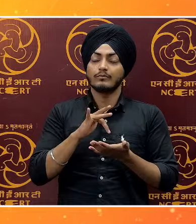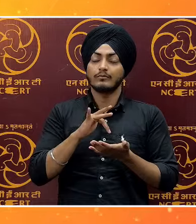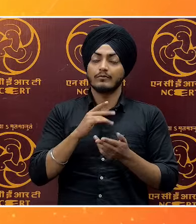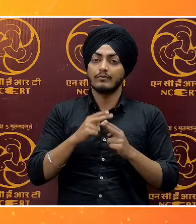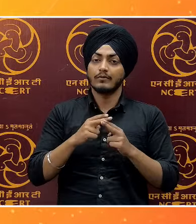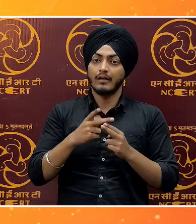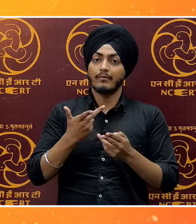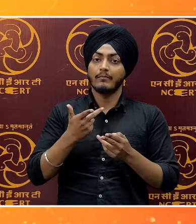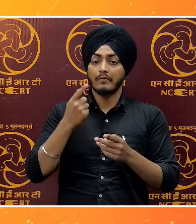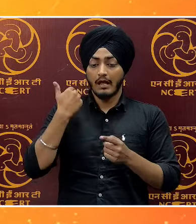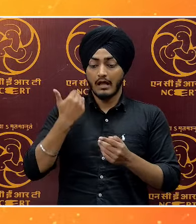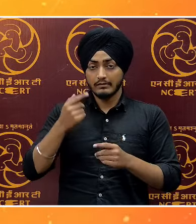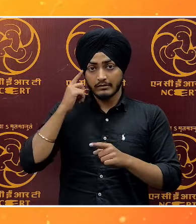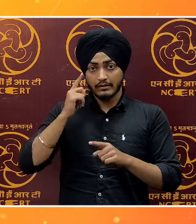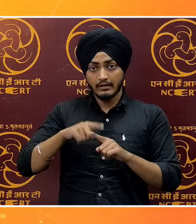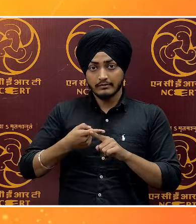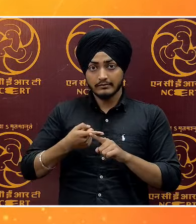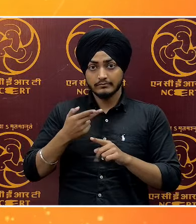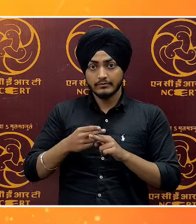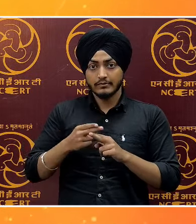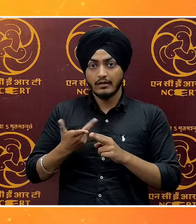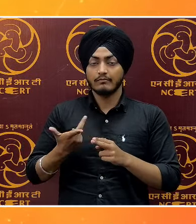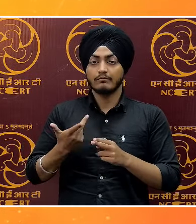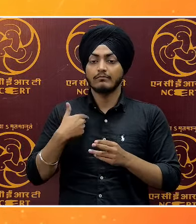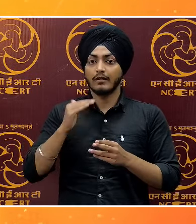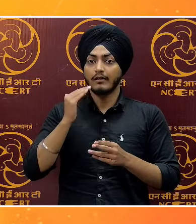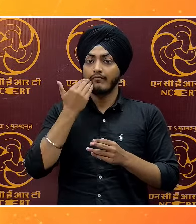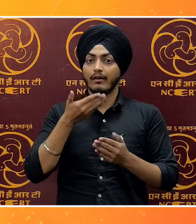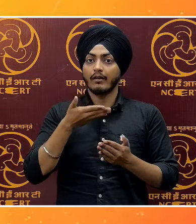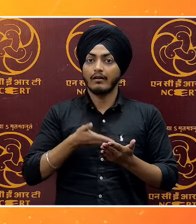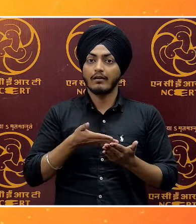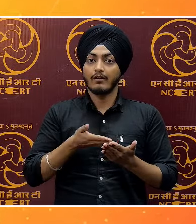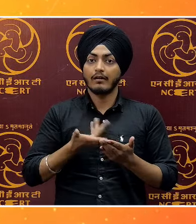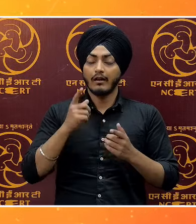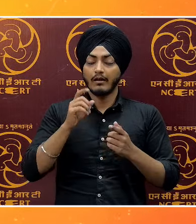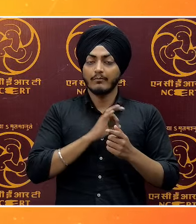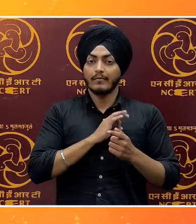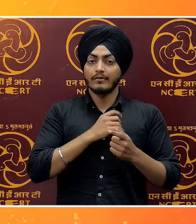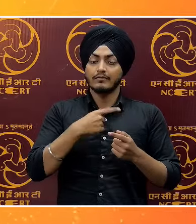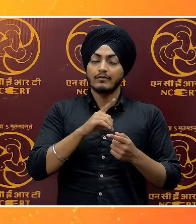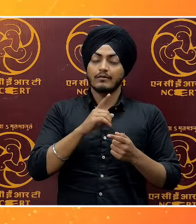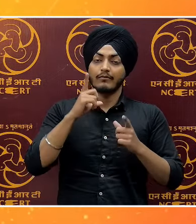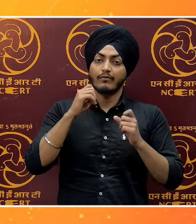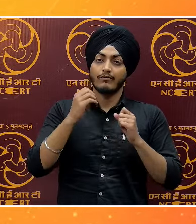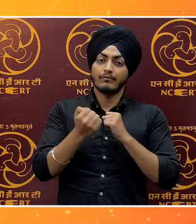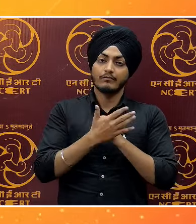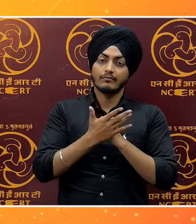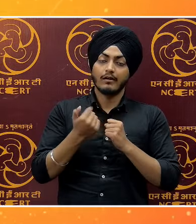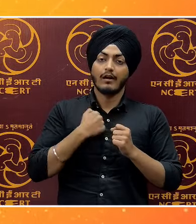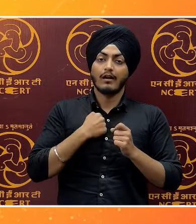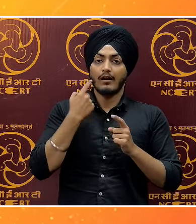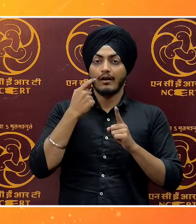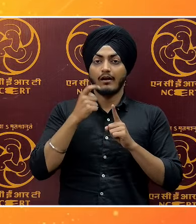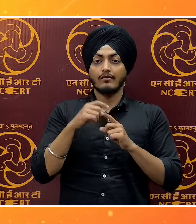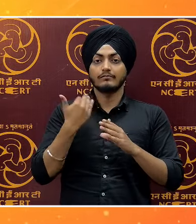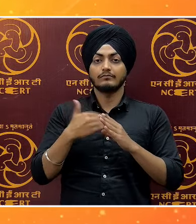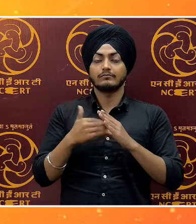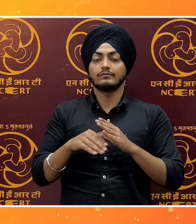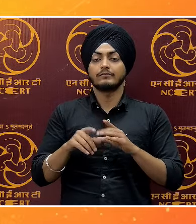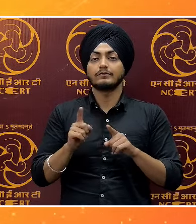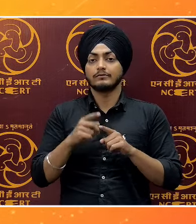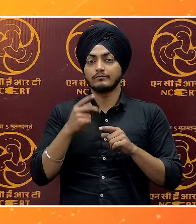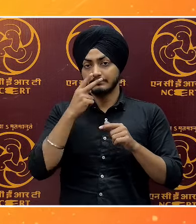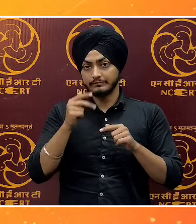or teacher's name, date of the session, photograph, which is completely optional, and email the same to us on